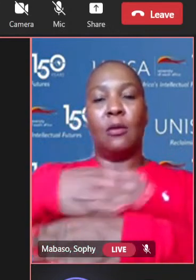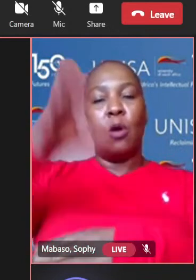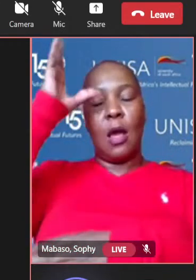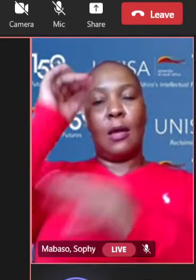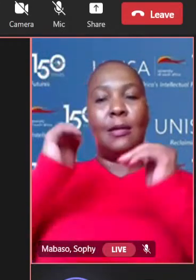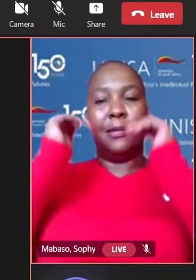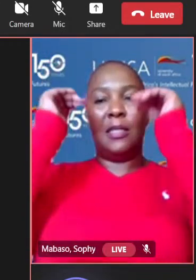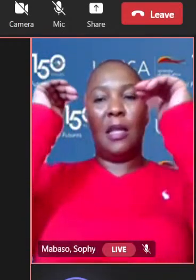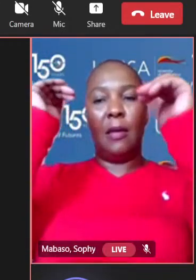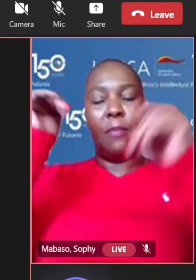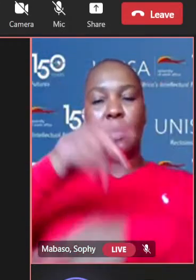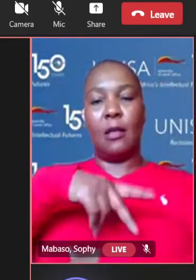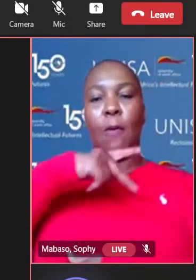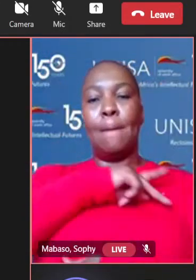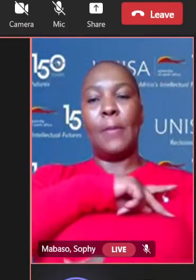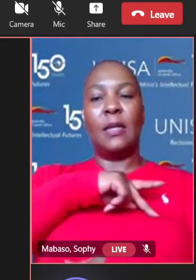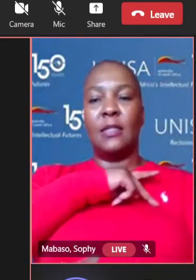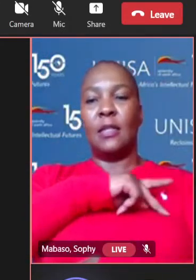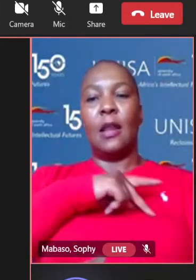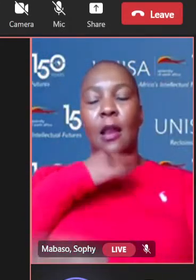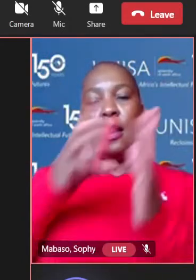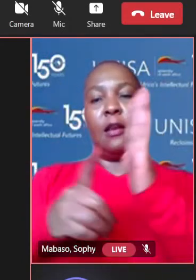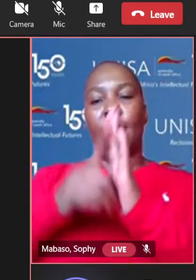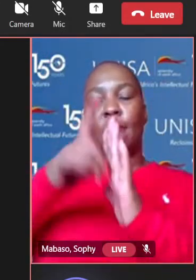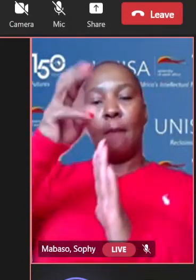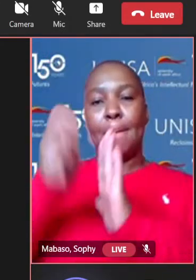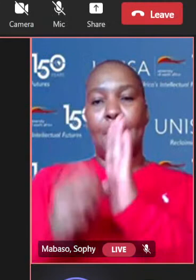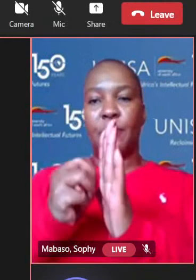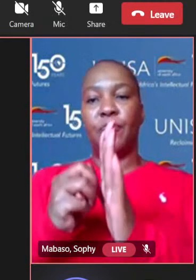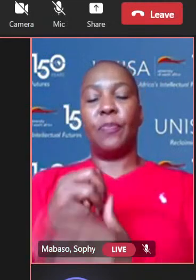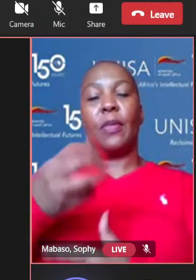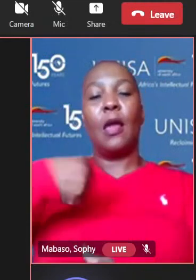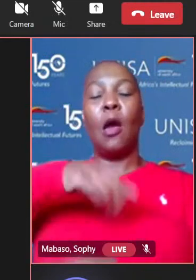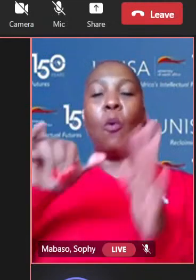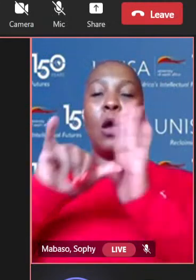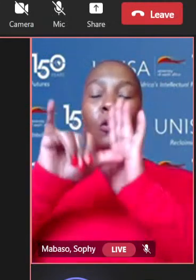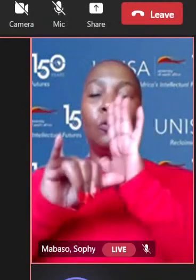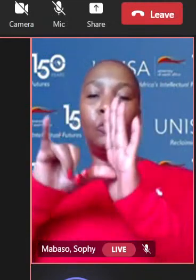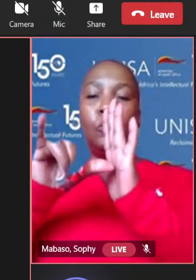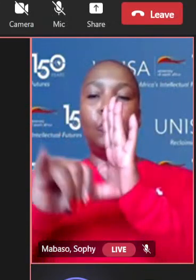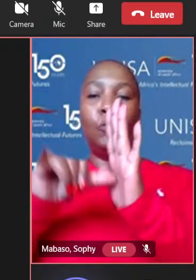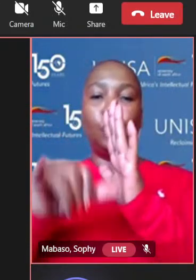as your personal development. And then on our YouTube channel at